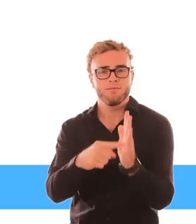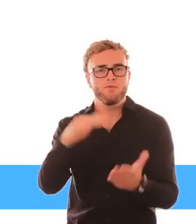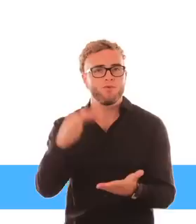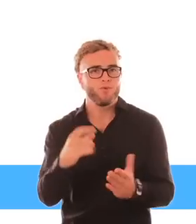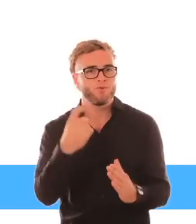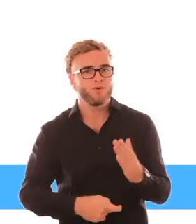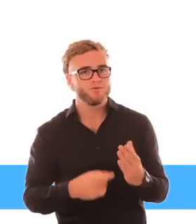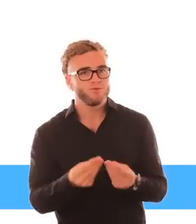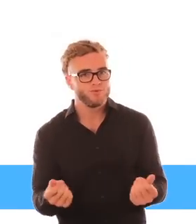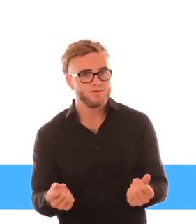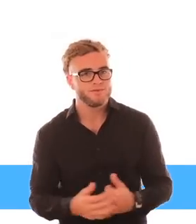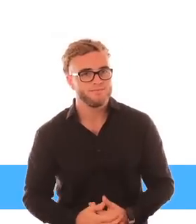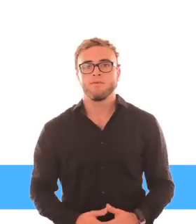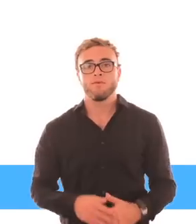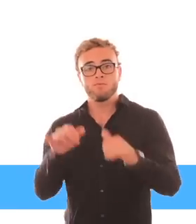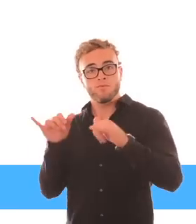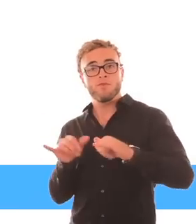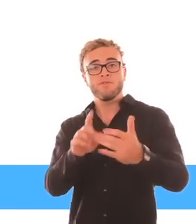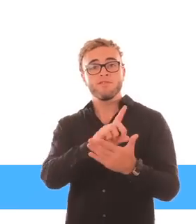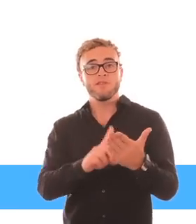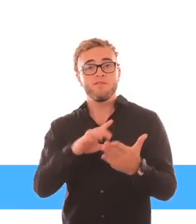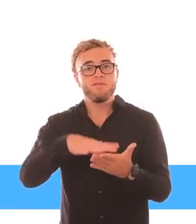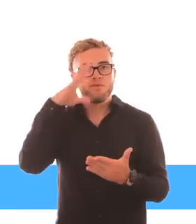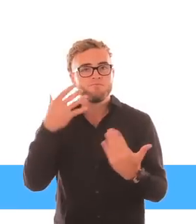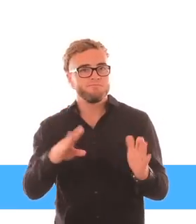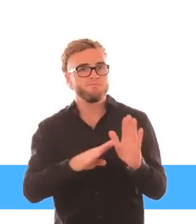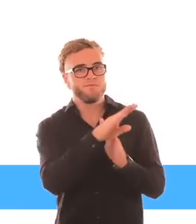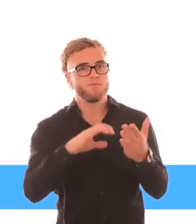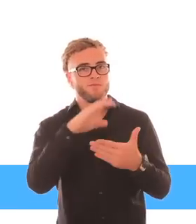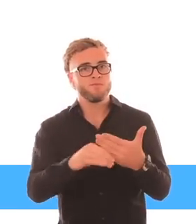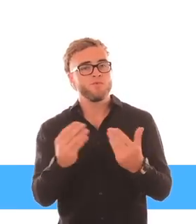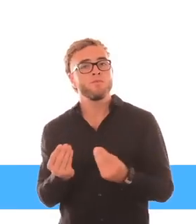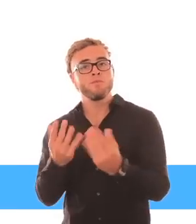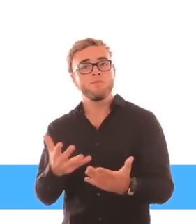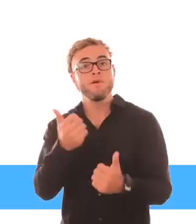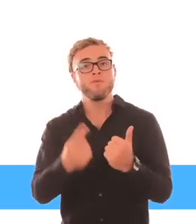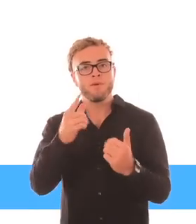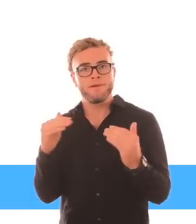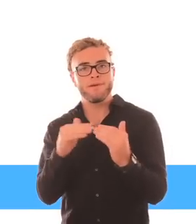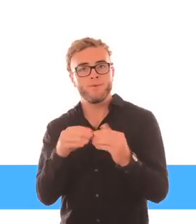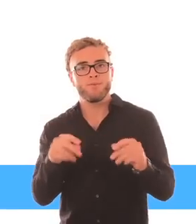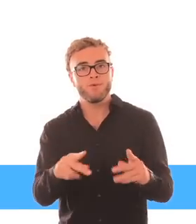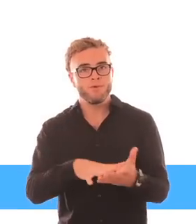solutions. Universal Design for Learning has developed a curriculum that gives everyone equal opportunities to learn.